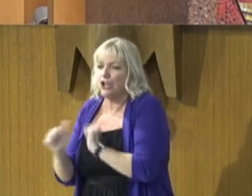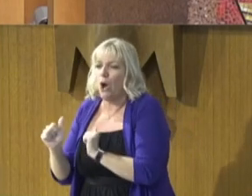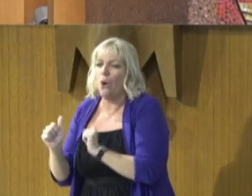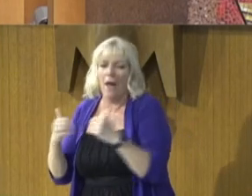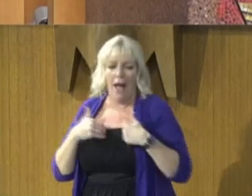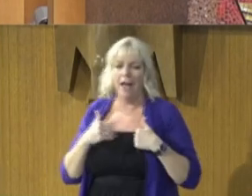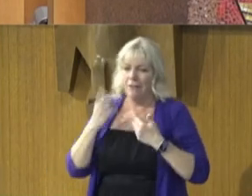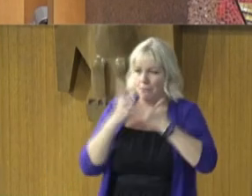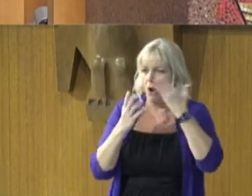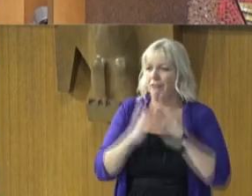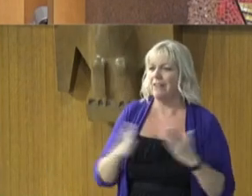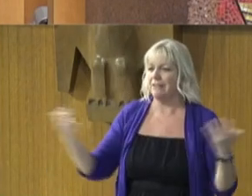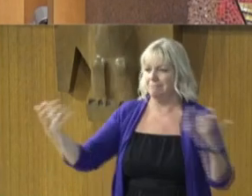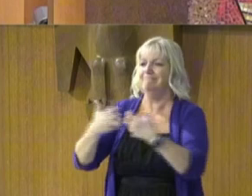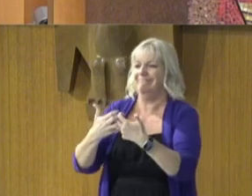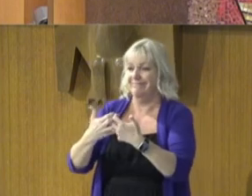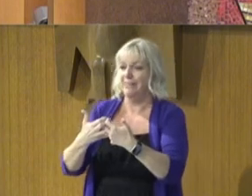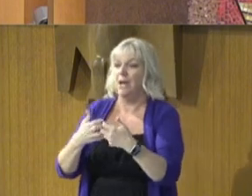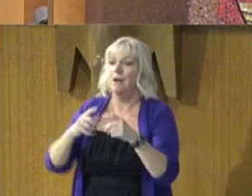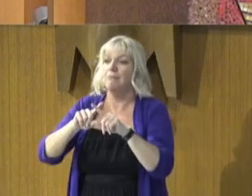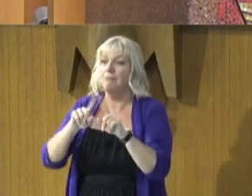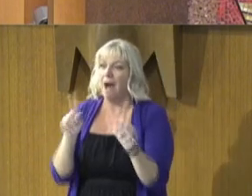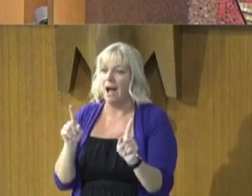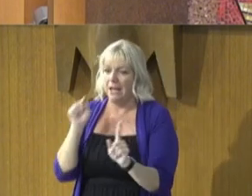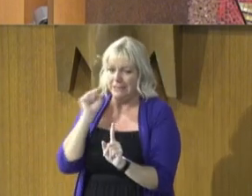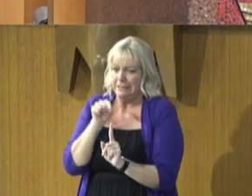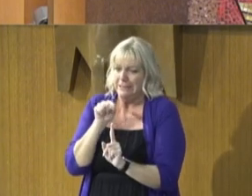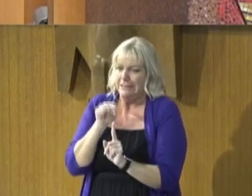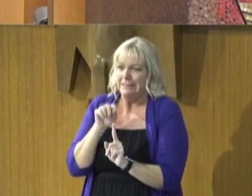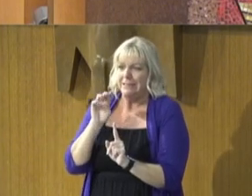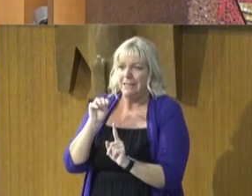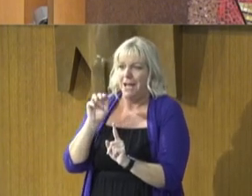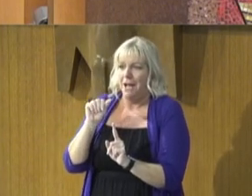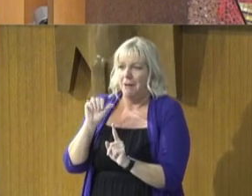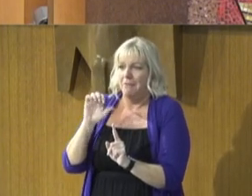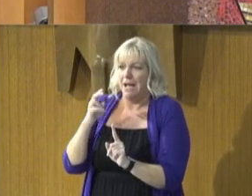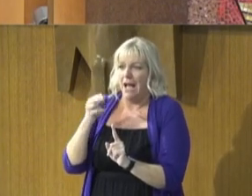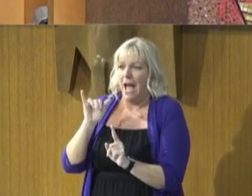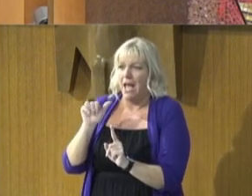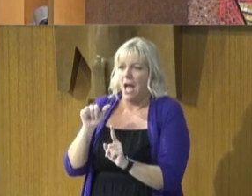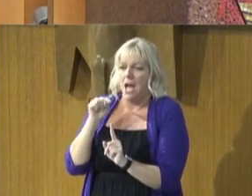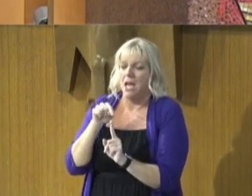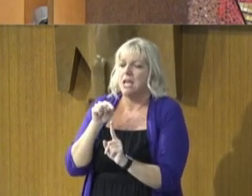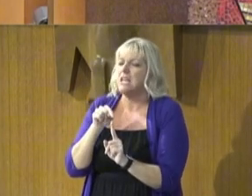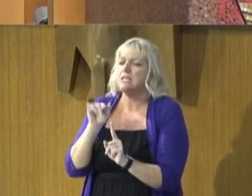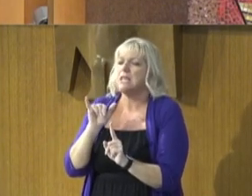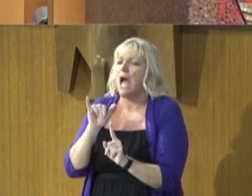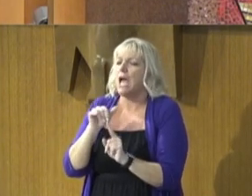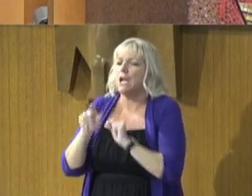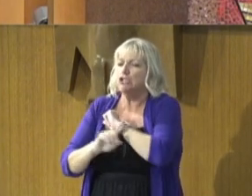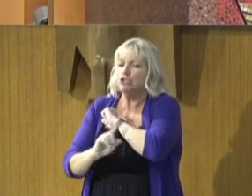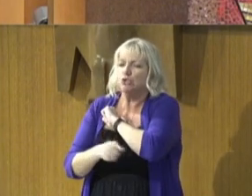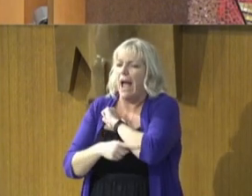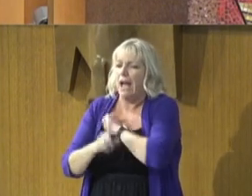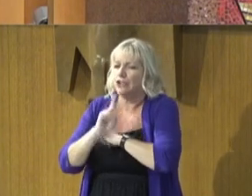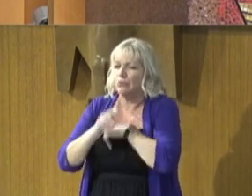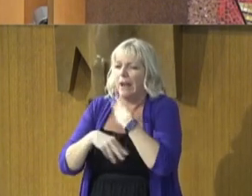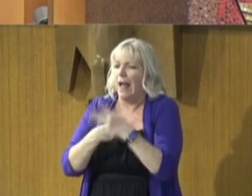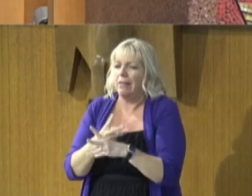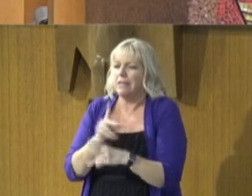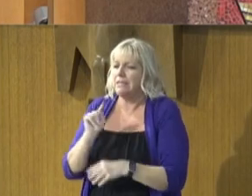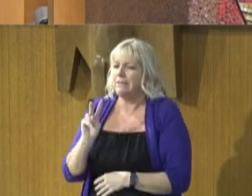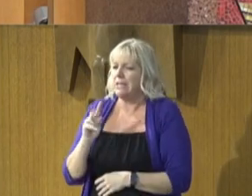But Micaiah, well, Micaiah is all of the trashy reality TV that we know and